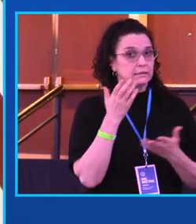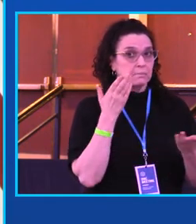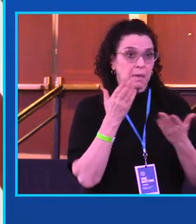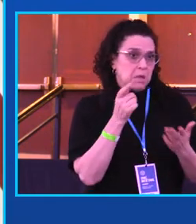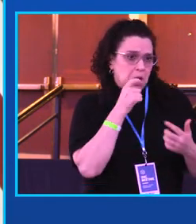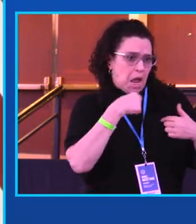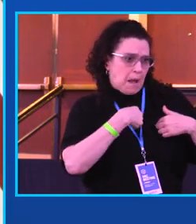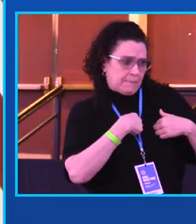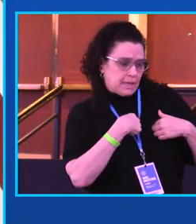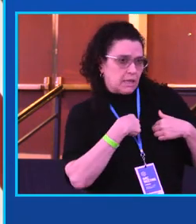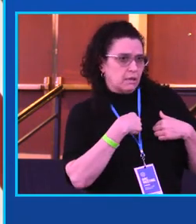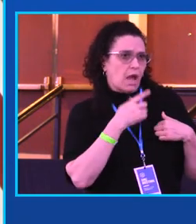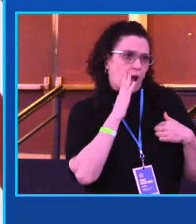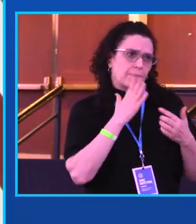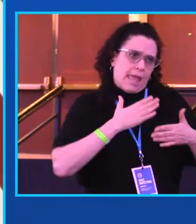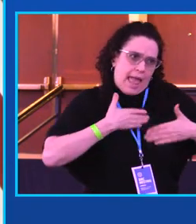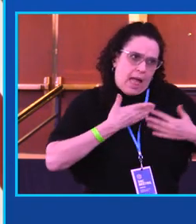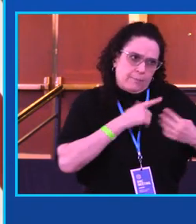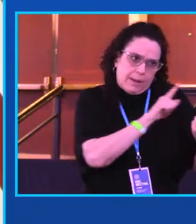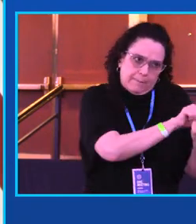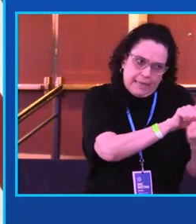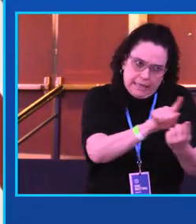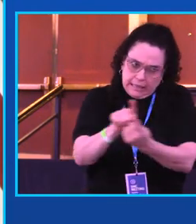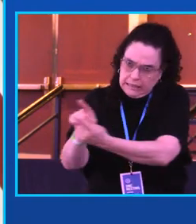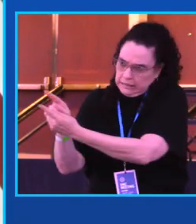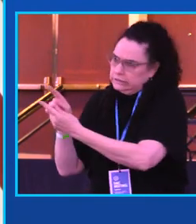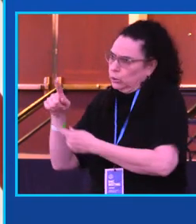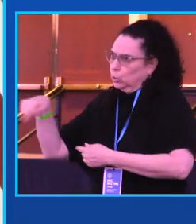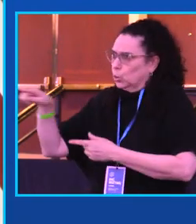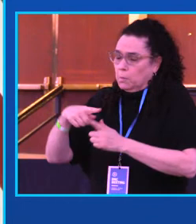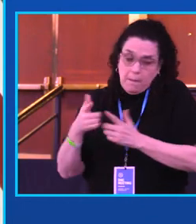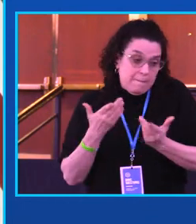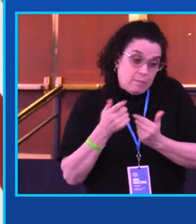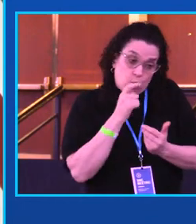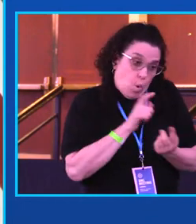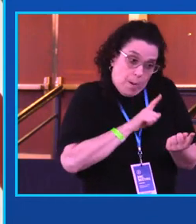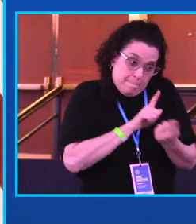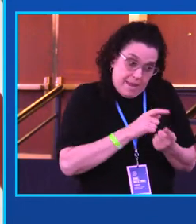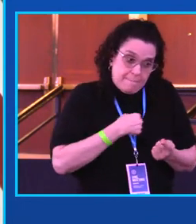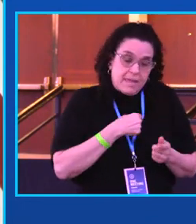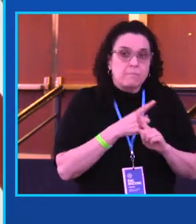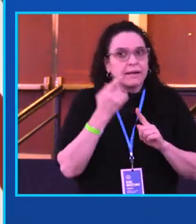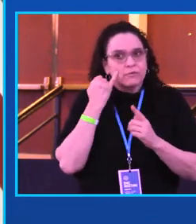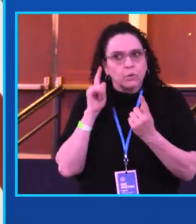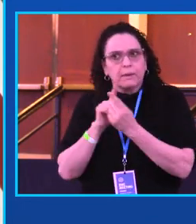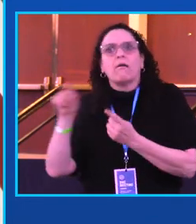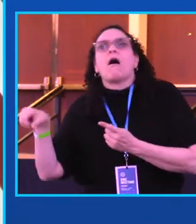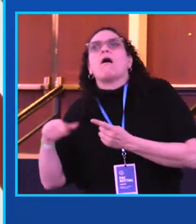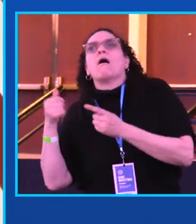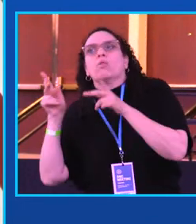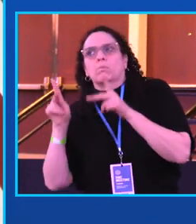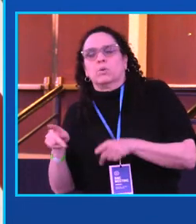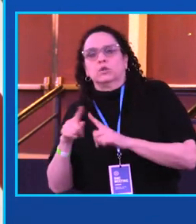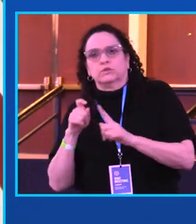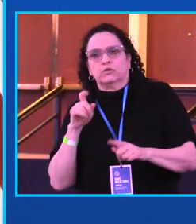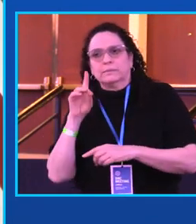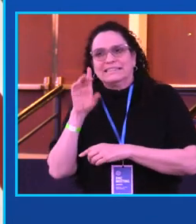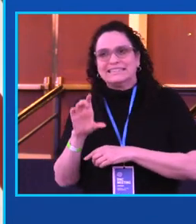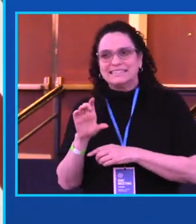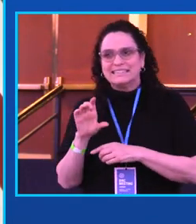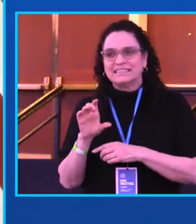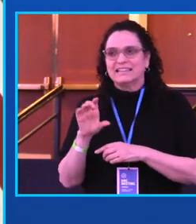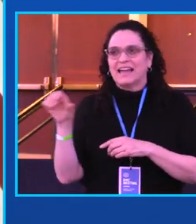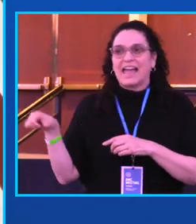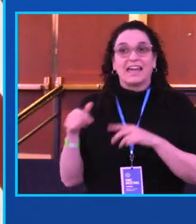me. I would love for it to be me, but it may not be me. But I most certainly hope that whoever stands here